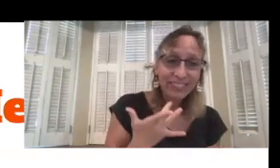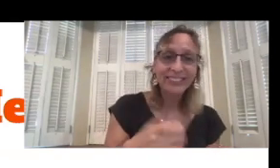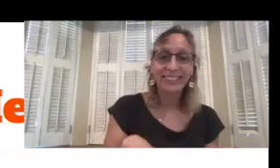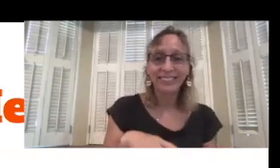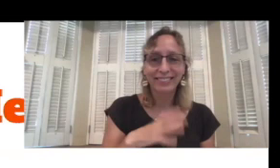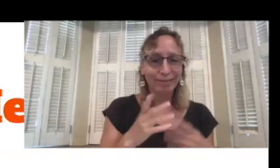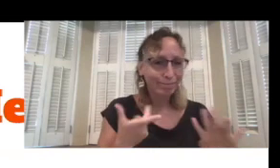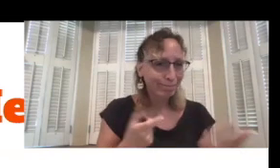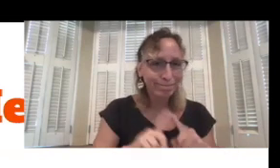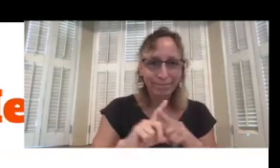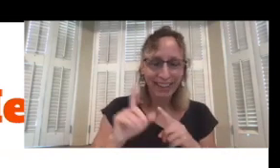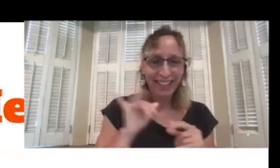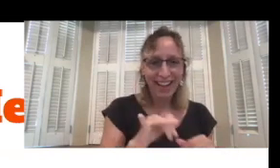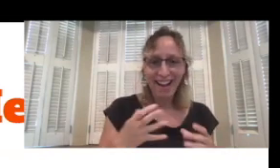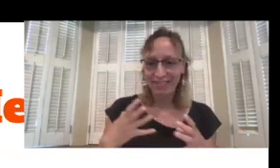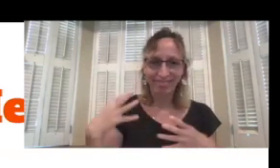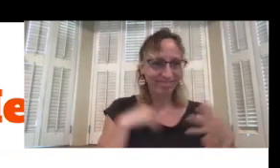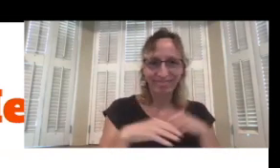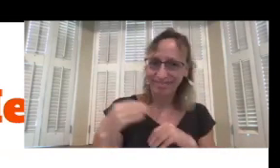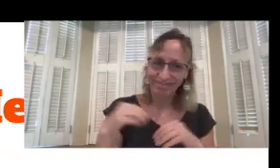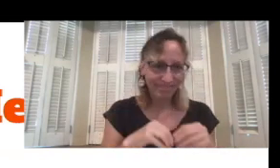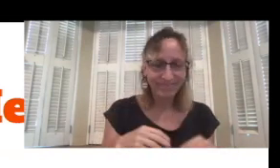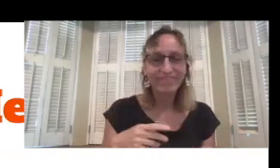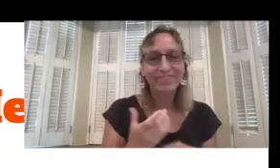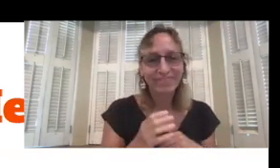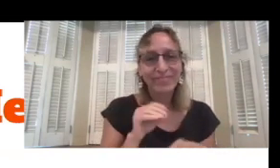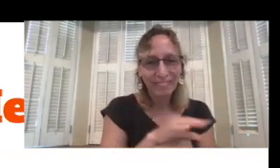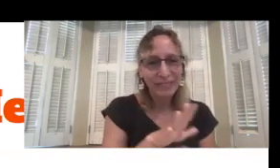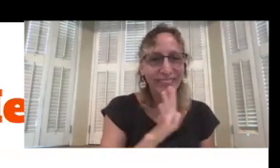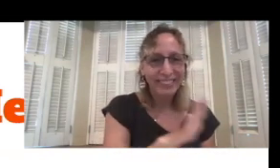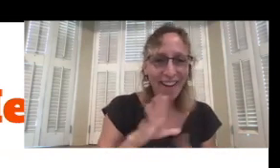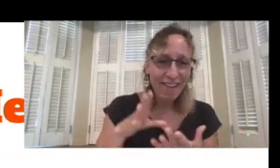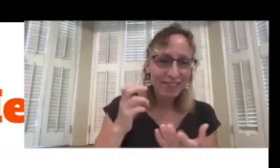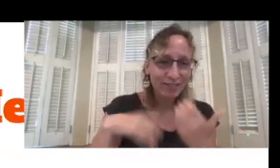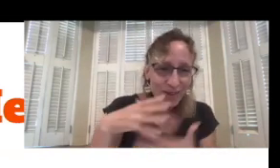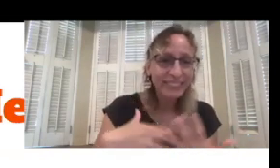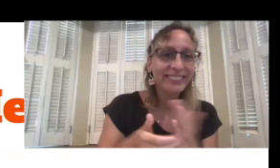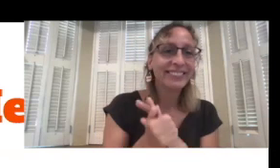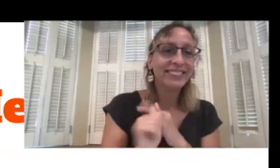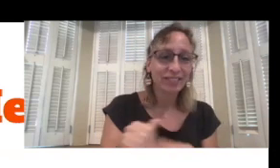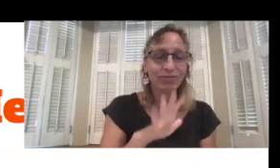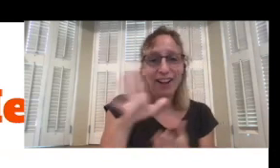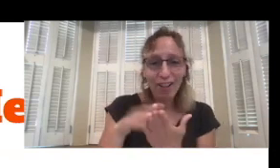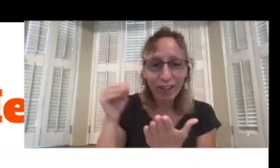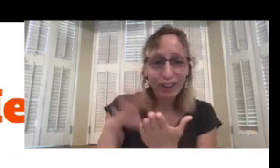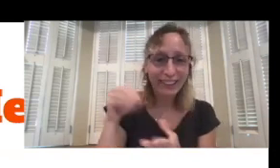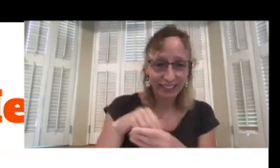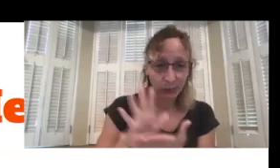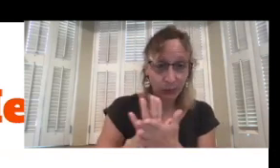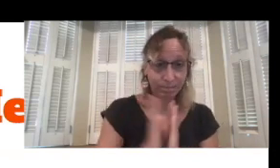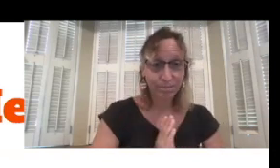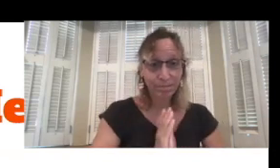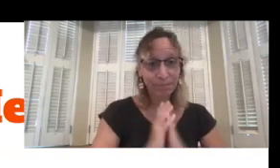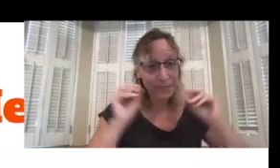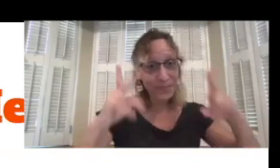different culture. They may have a different sexual orientation. And so again, these are all part of a deaf child's intersectional identity,